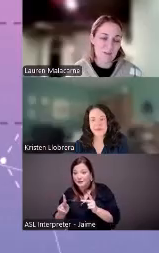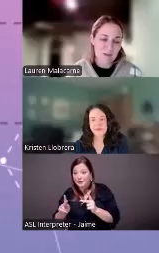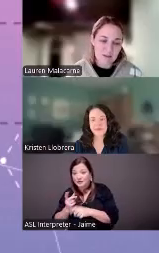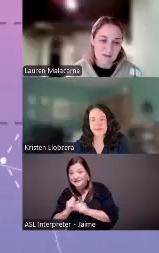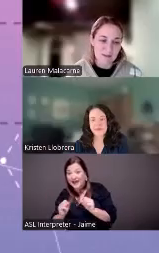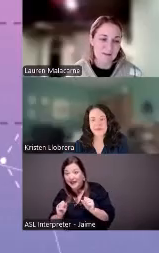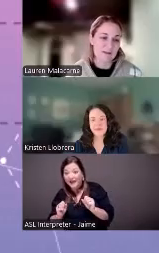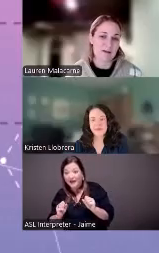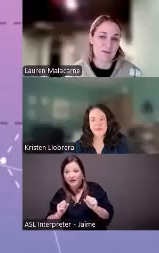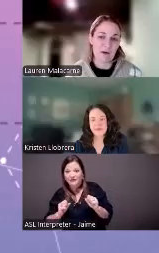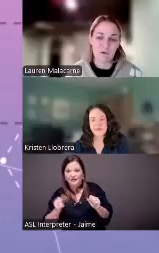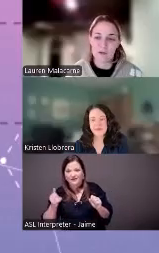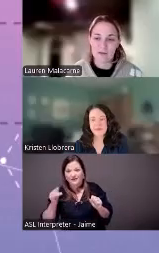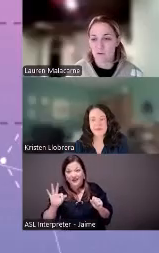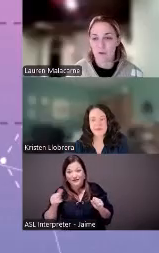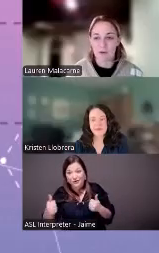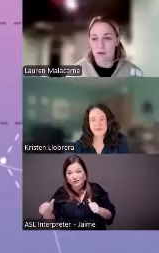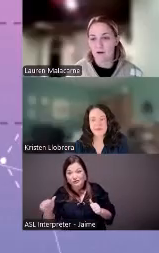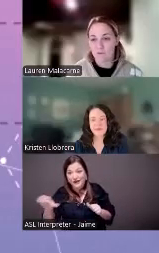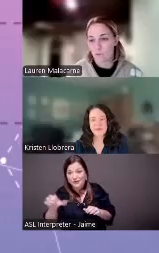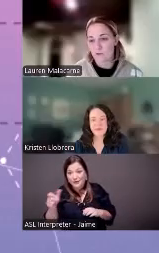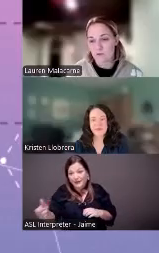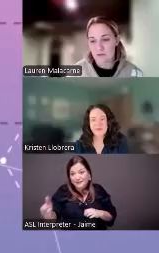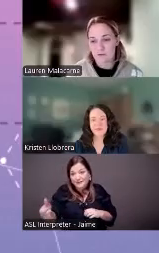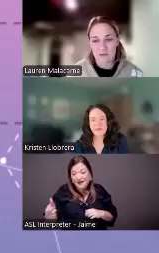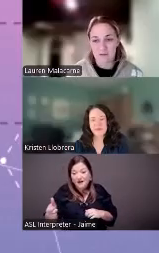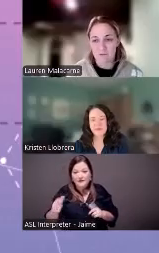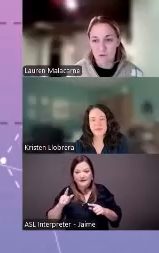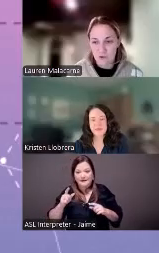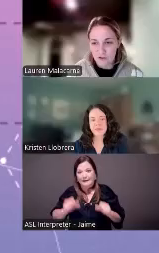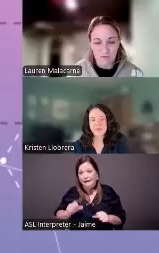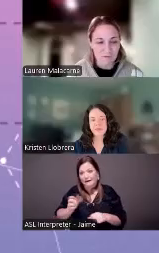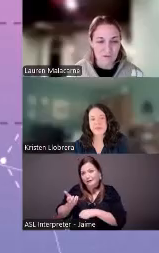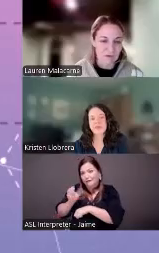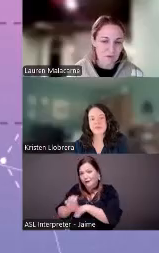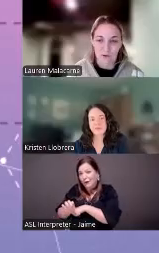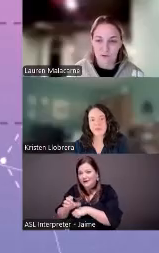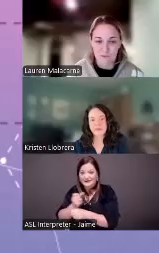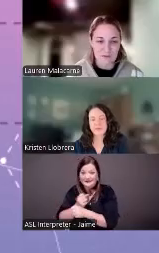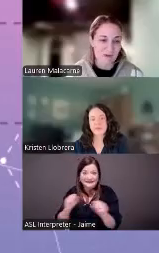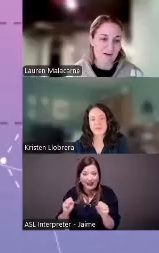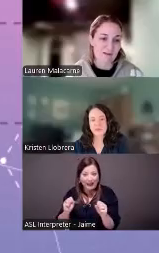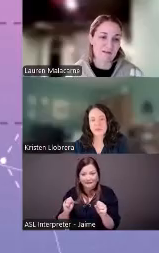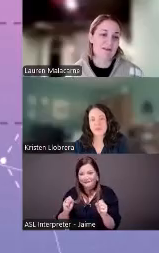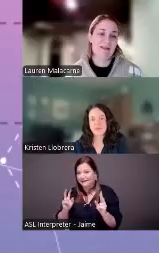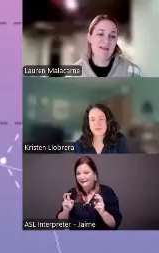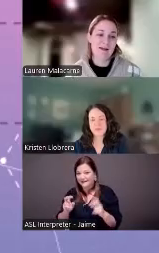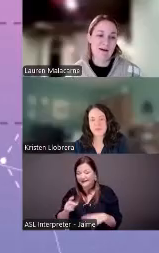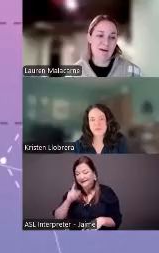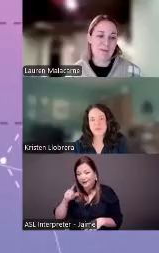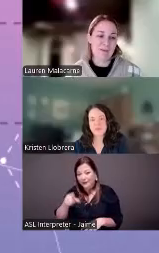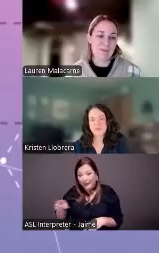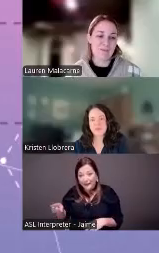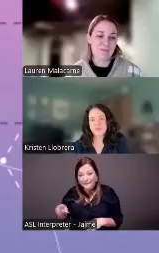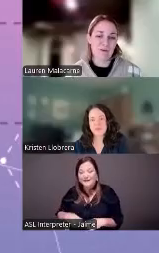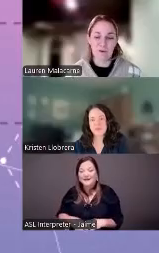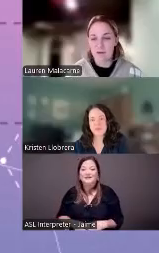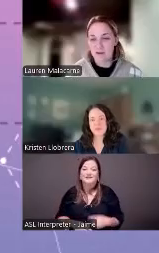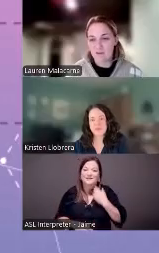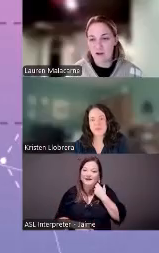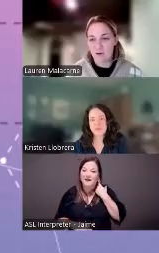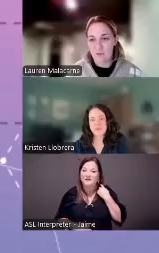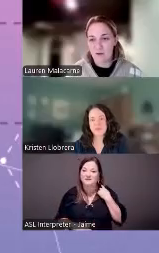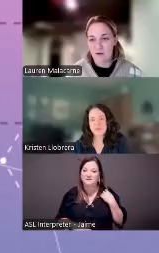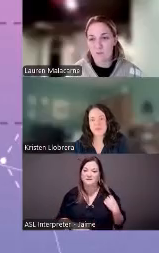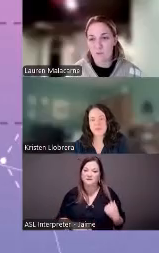this independently? Is there a way we can kind of force a safety version of different modules that we had? And really